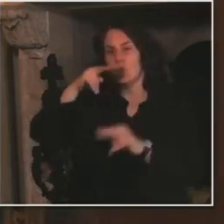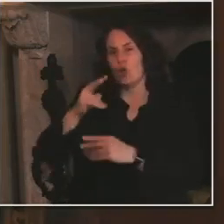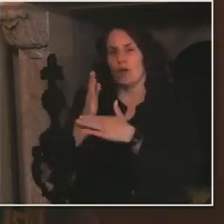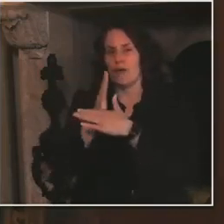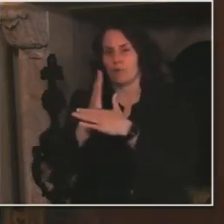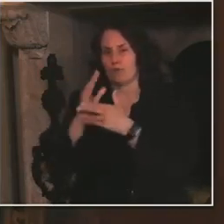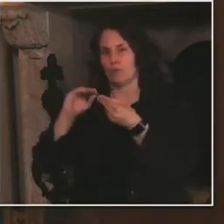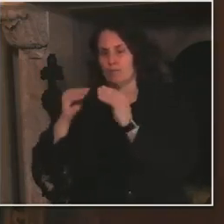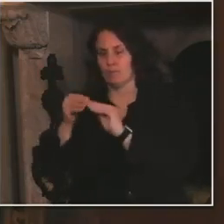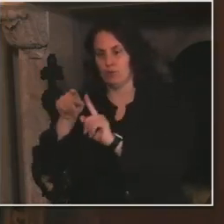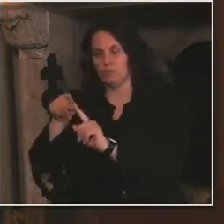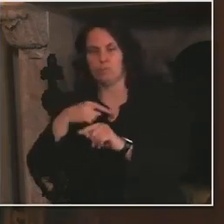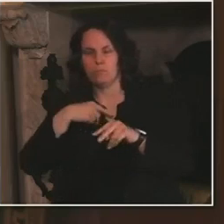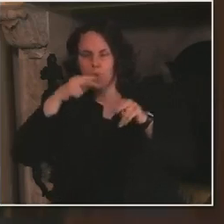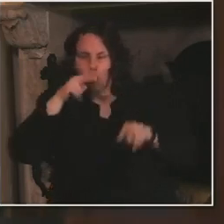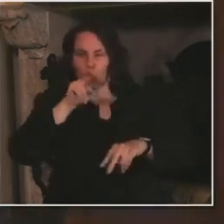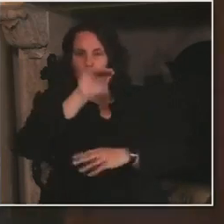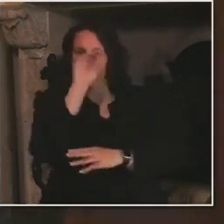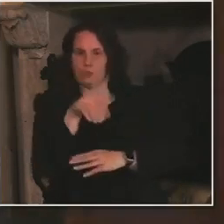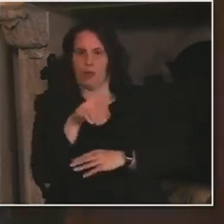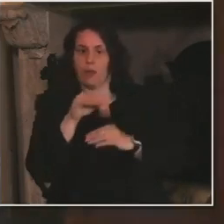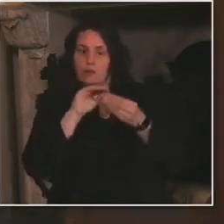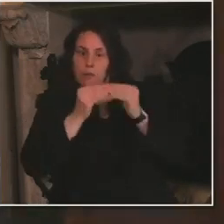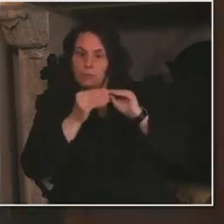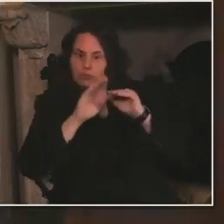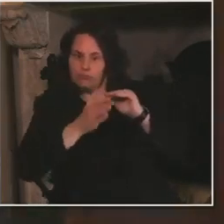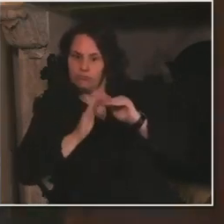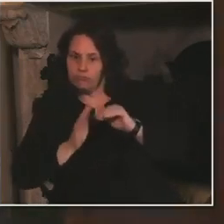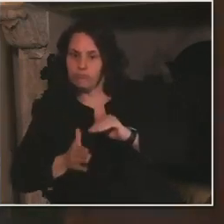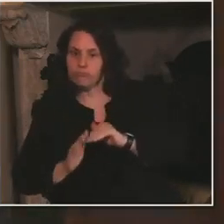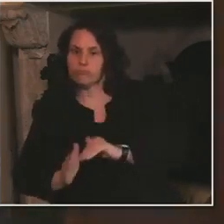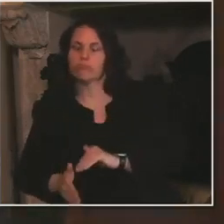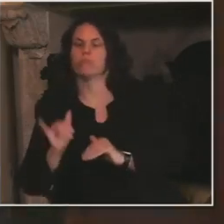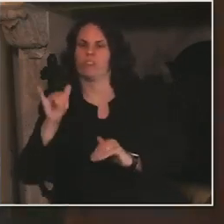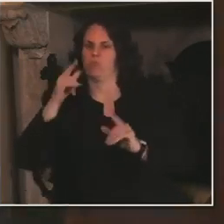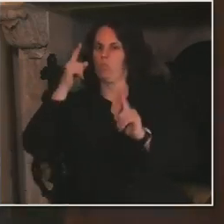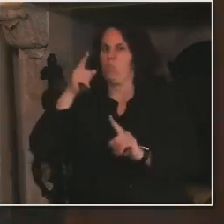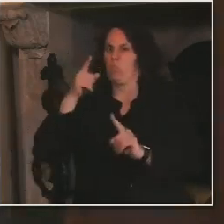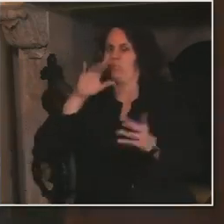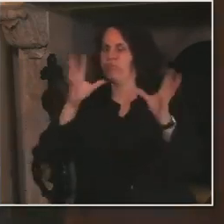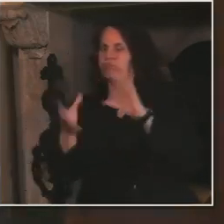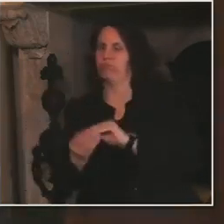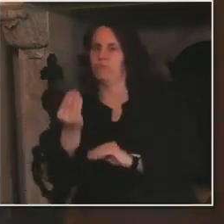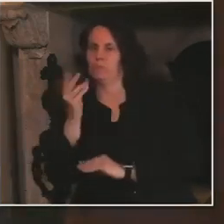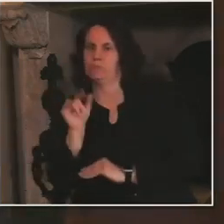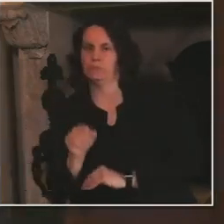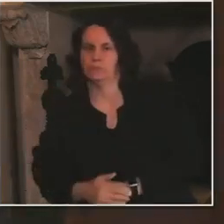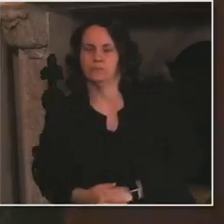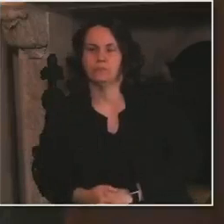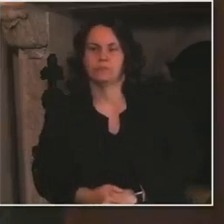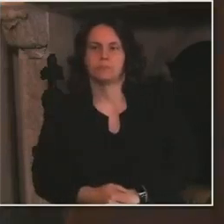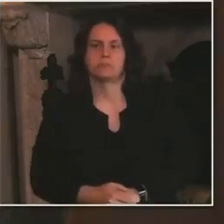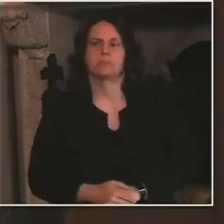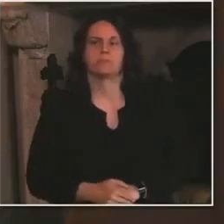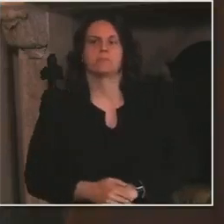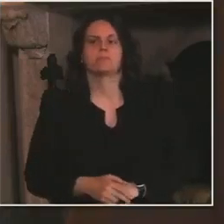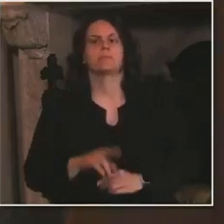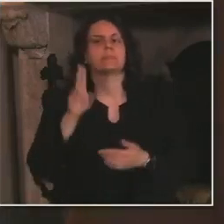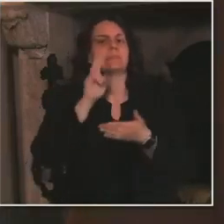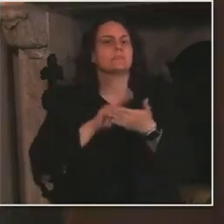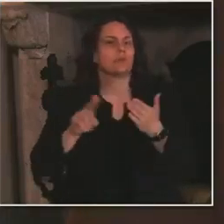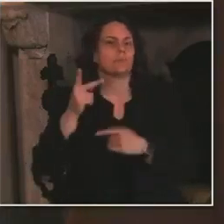the hospital capacity gating metric, Patrick, we have had a number, two conversations